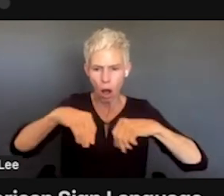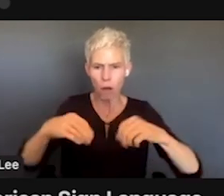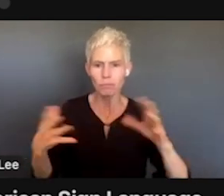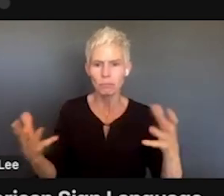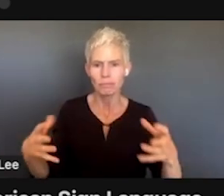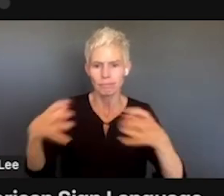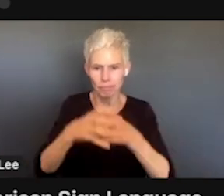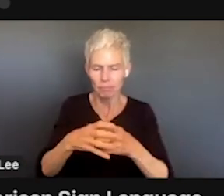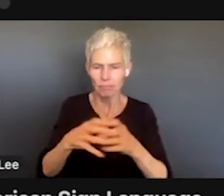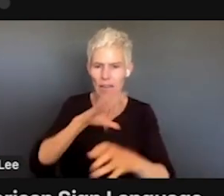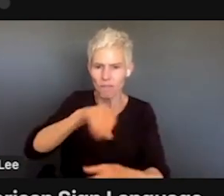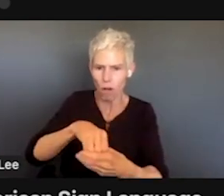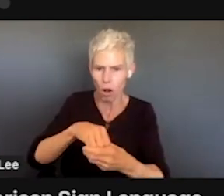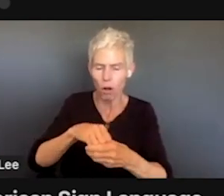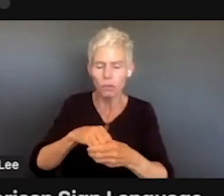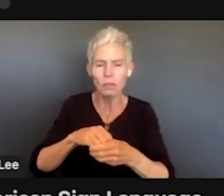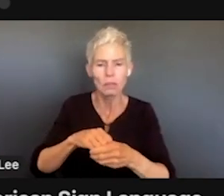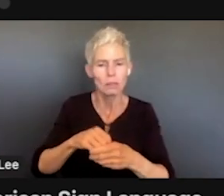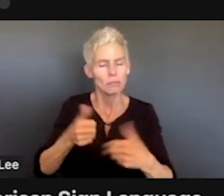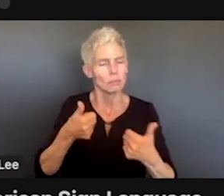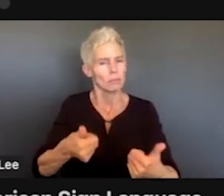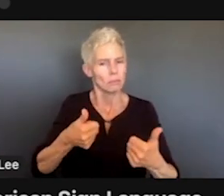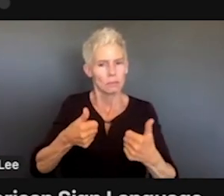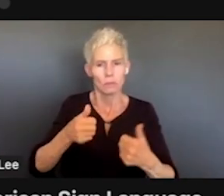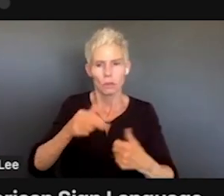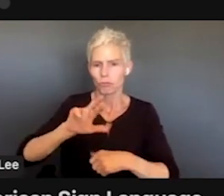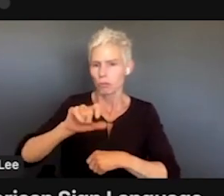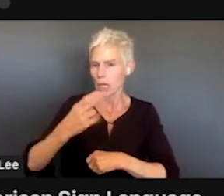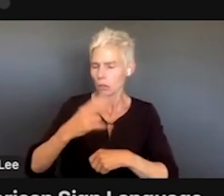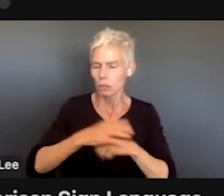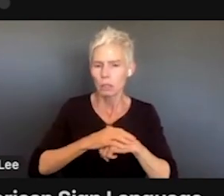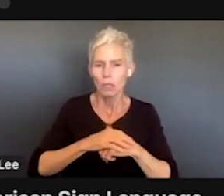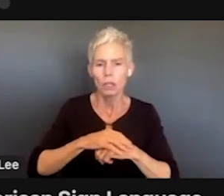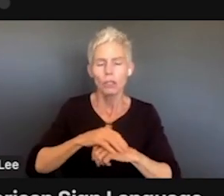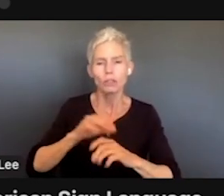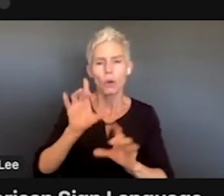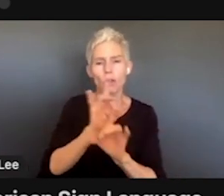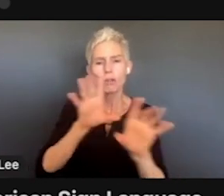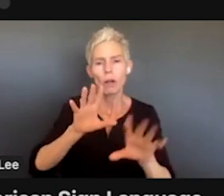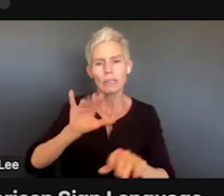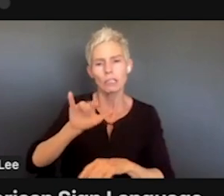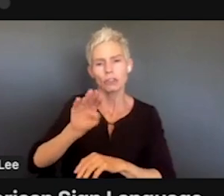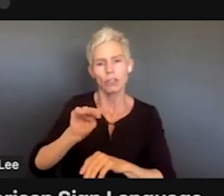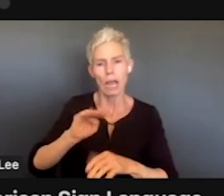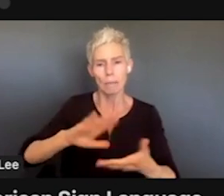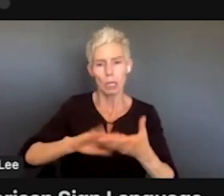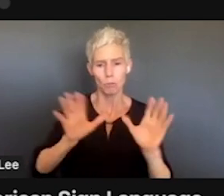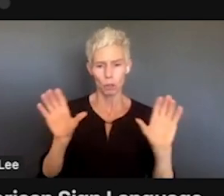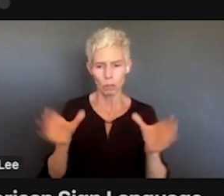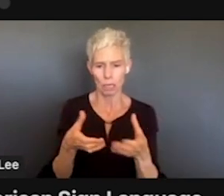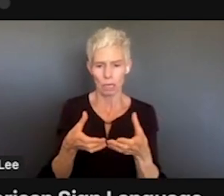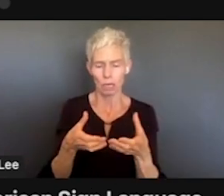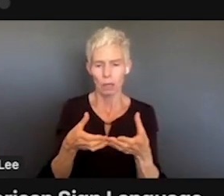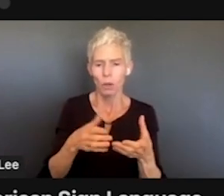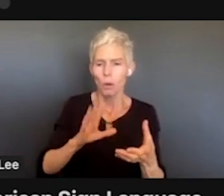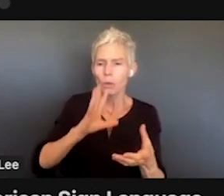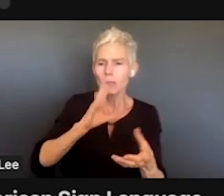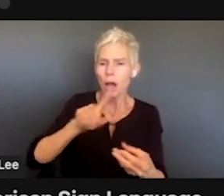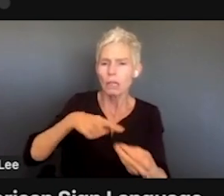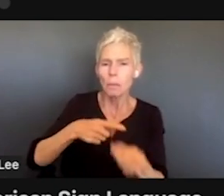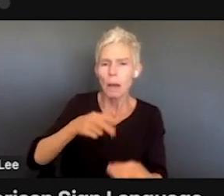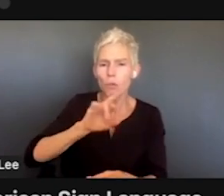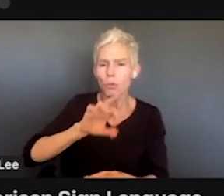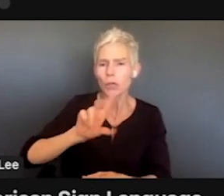So the Crisis Jam community, it is, we've talked a lot about Richard McKeon